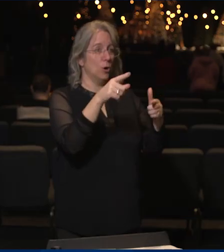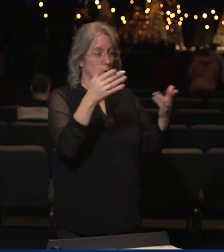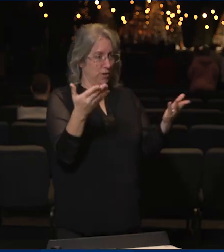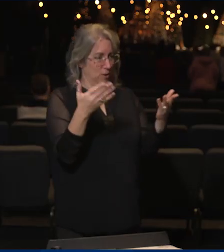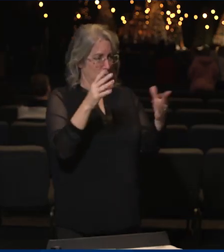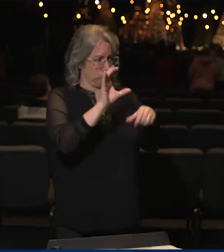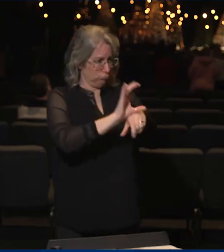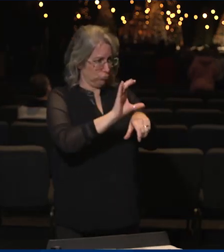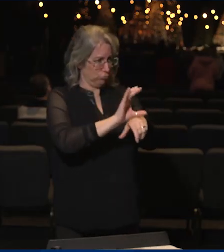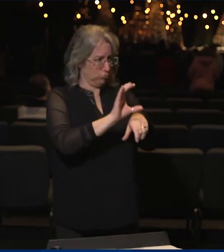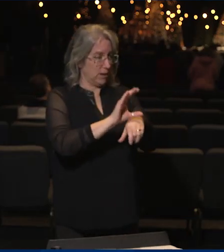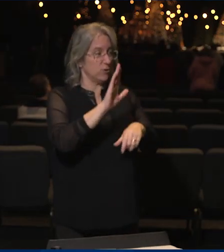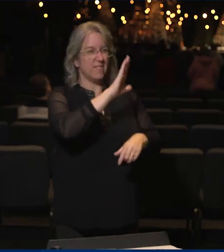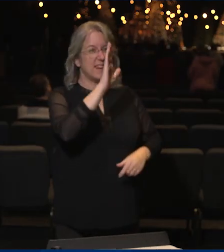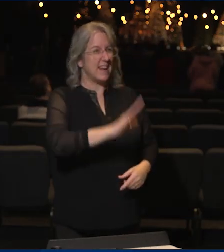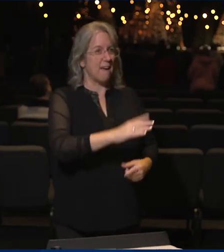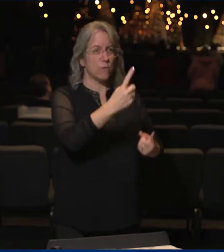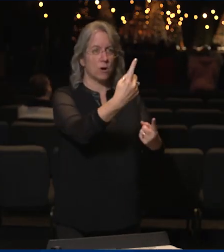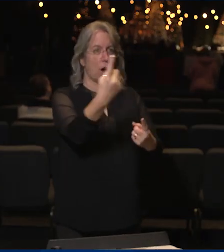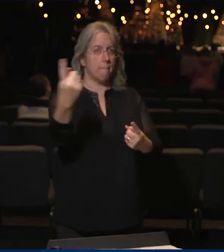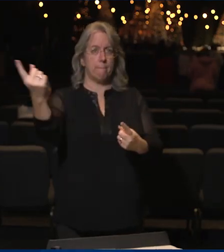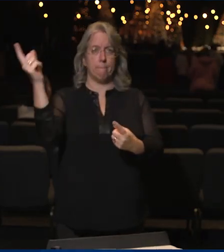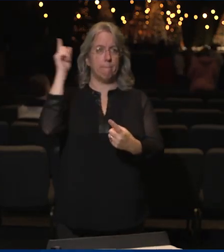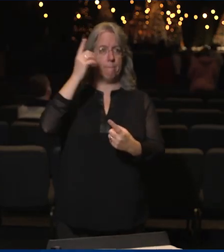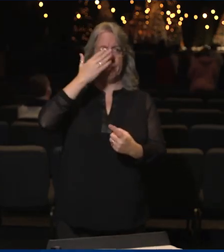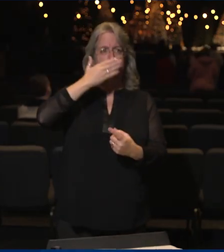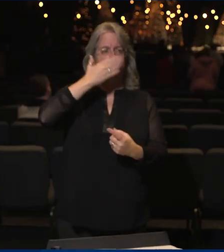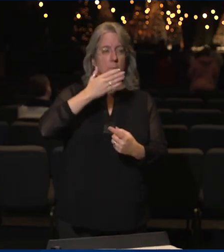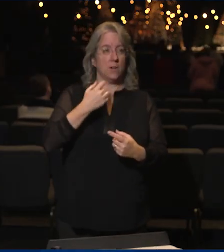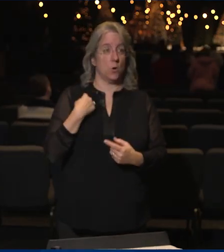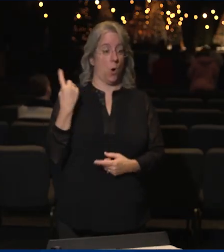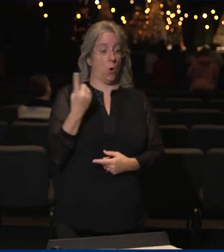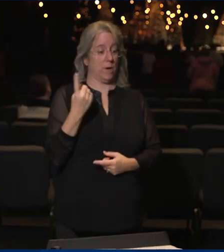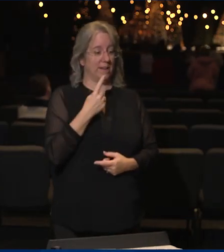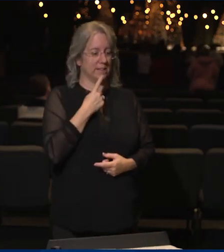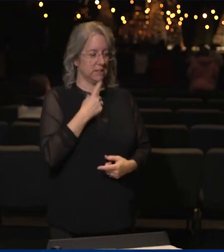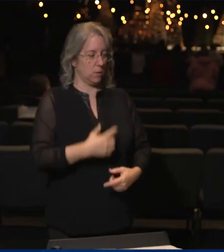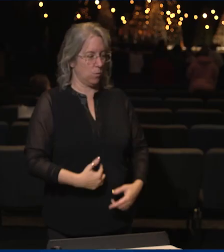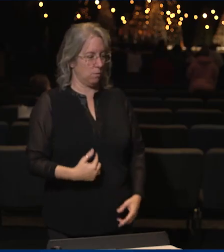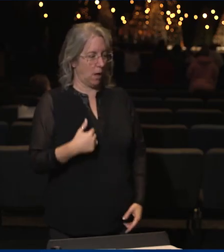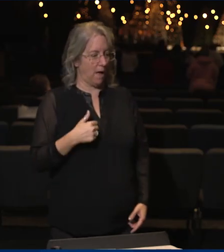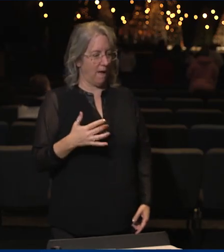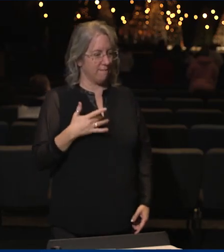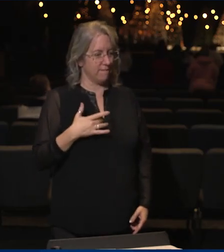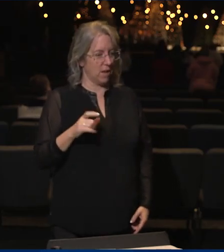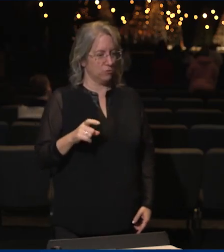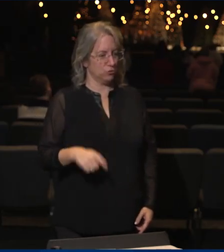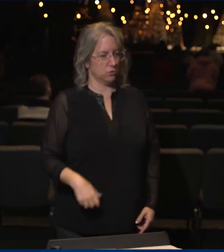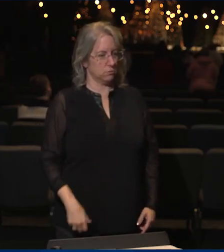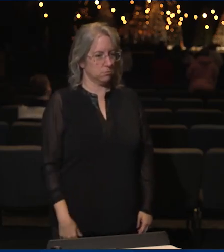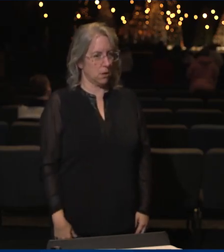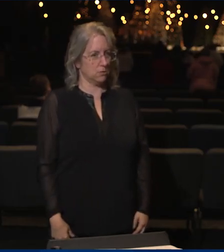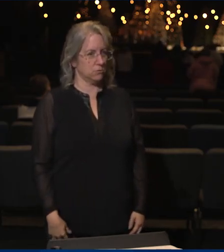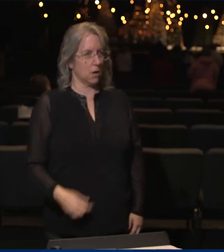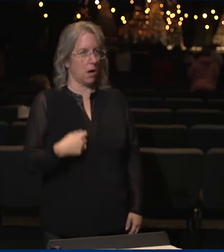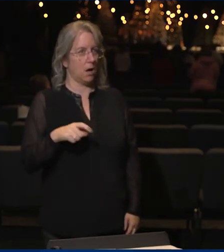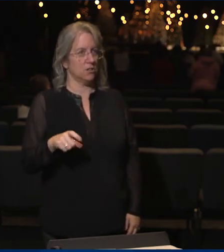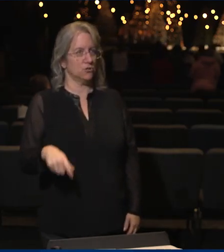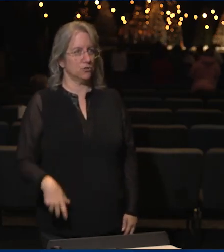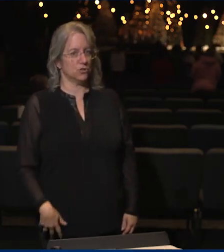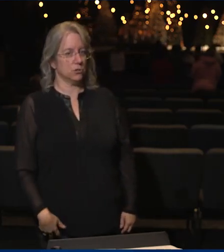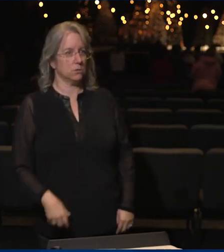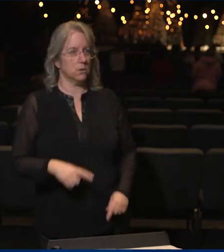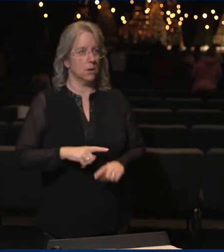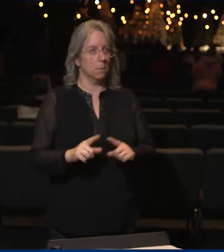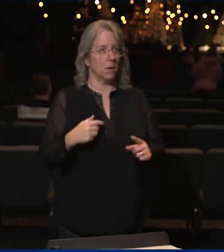never come forward to get prayer. And you always think to yourself, I kind of feel like I should come forward to get prayer, but you're a